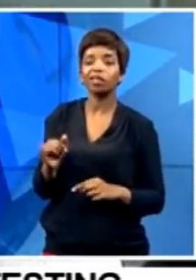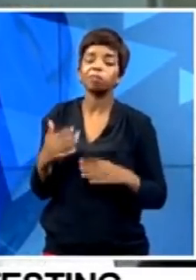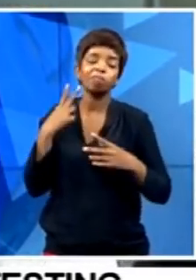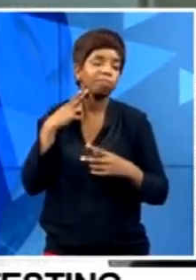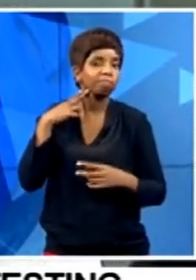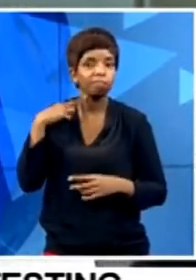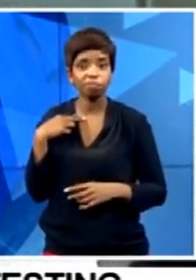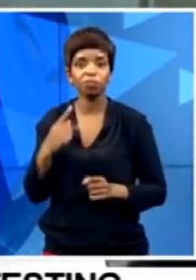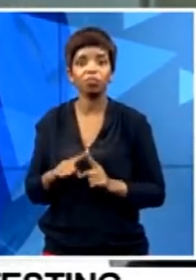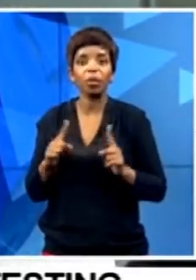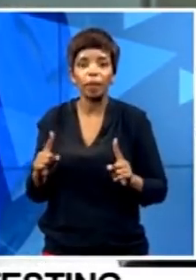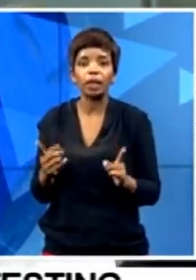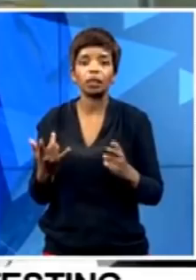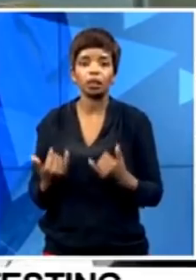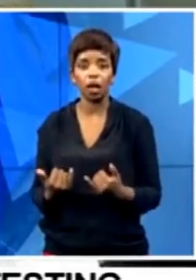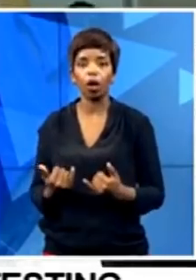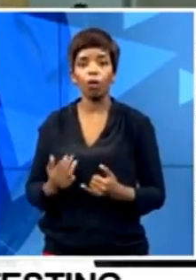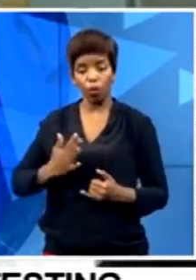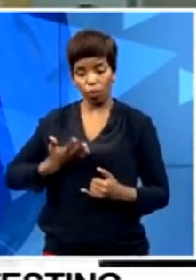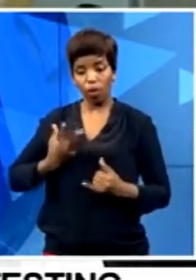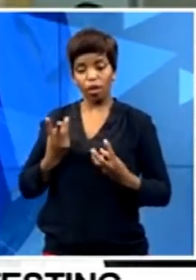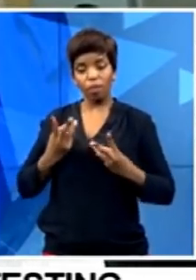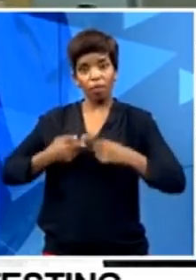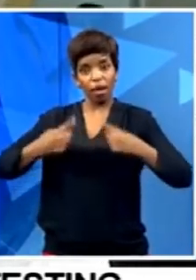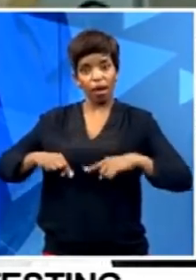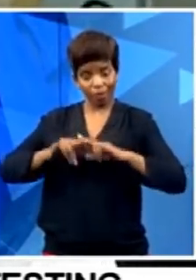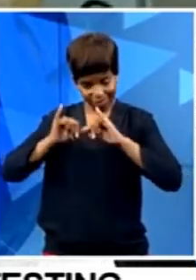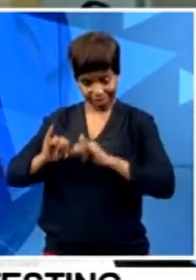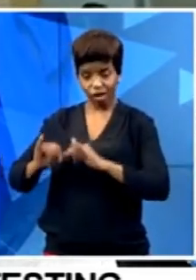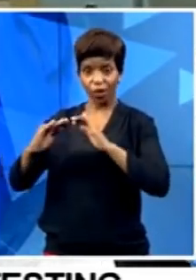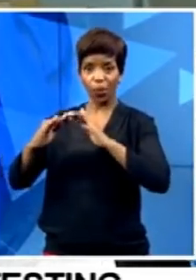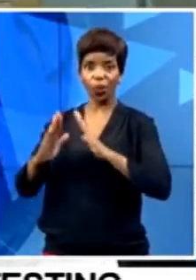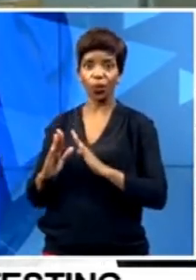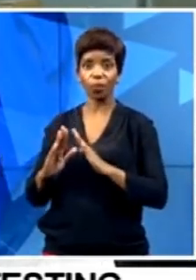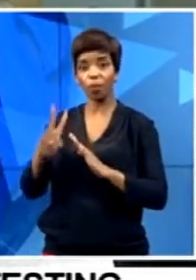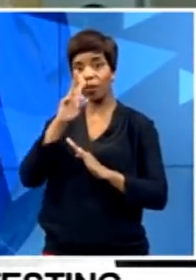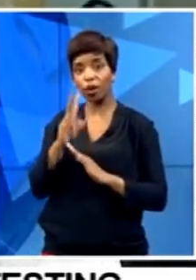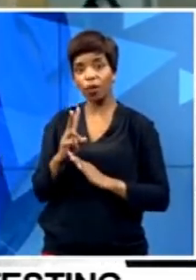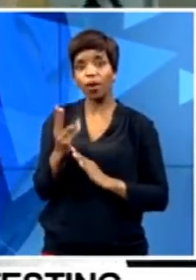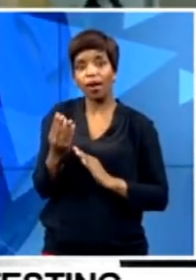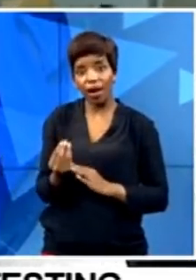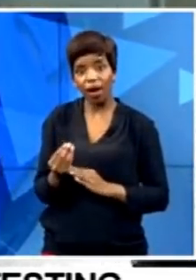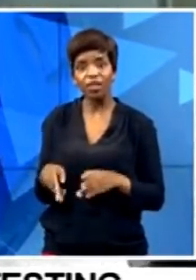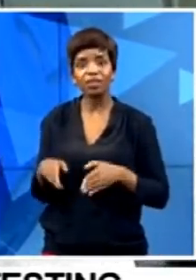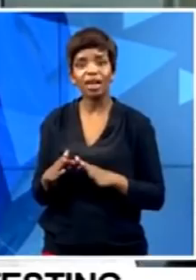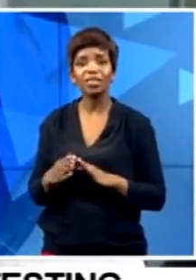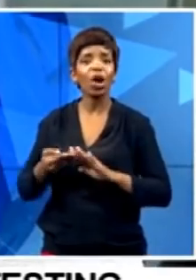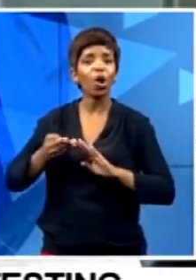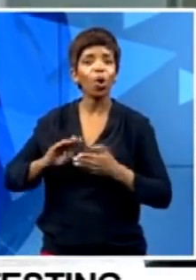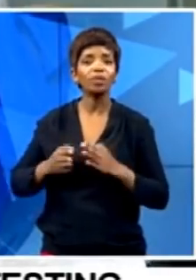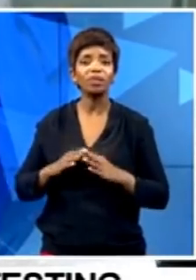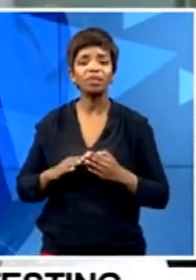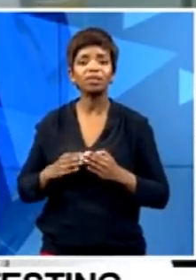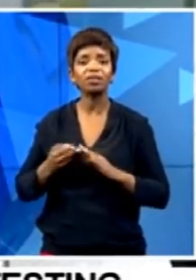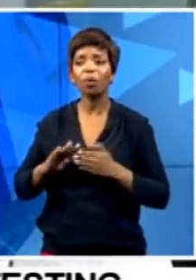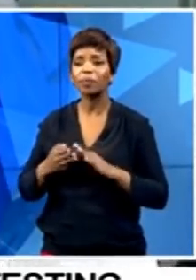people in their homes. We are looking at establishing street committees because it must not be the work of soldiers and police to ask kids, why are you on